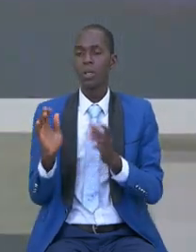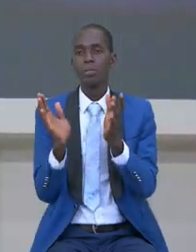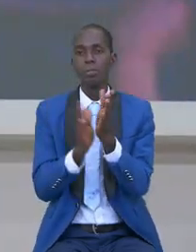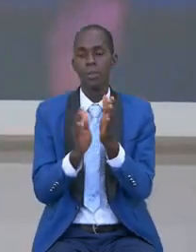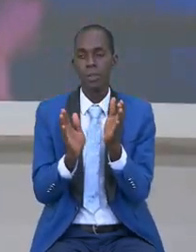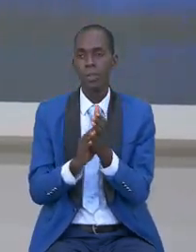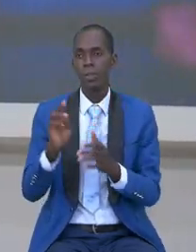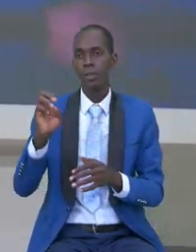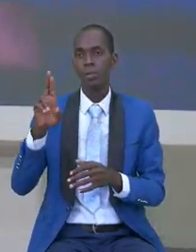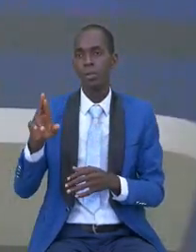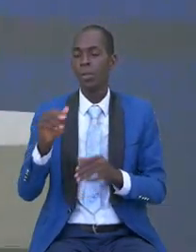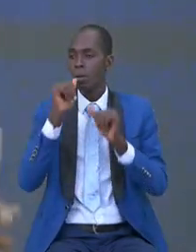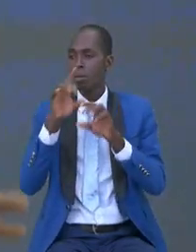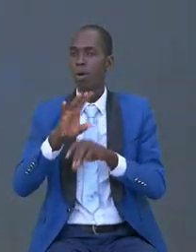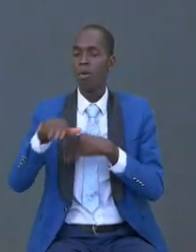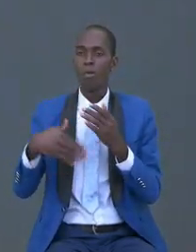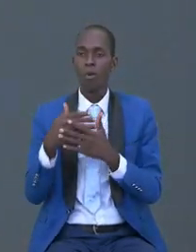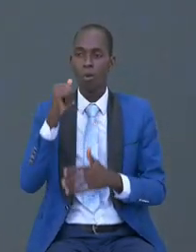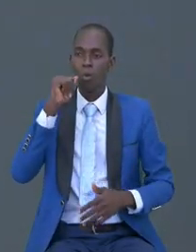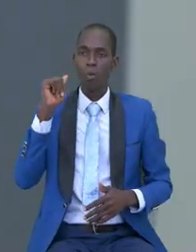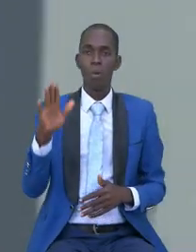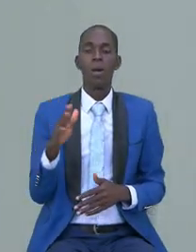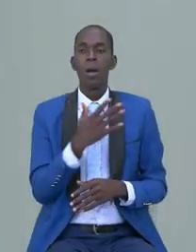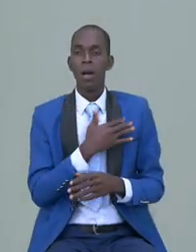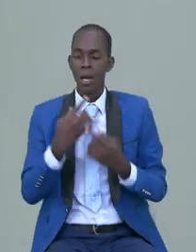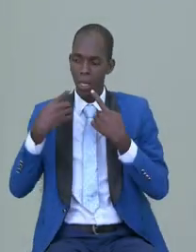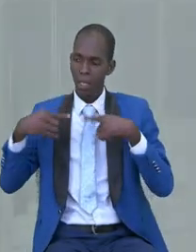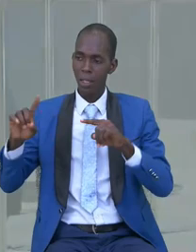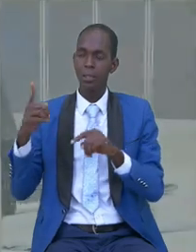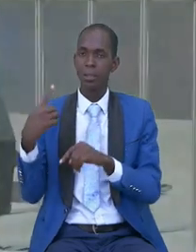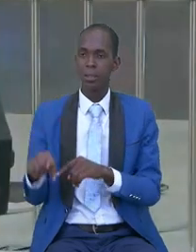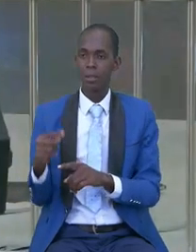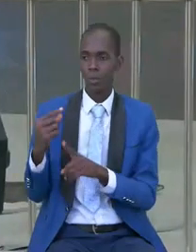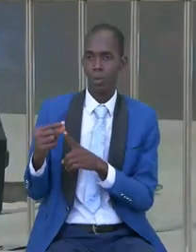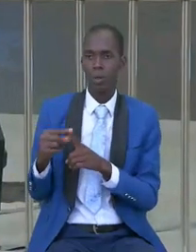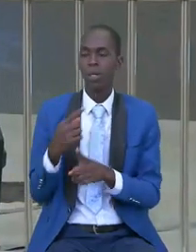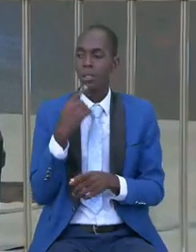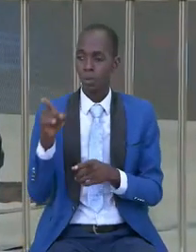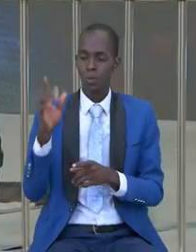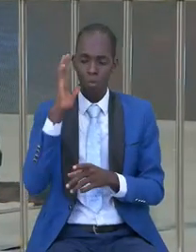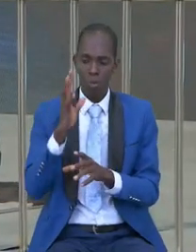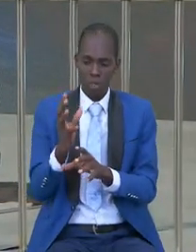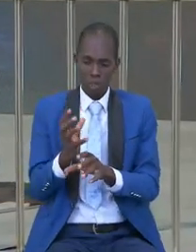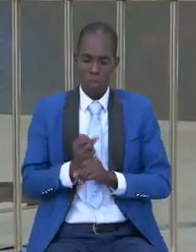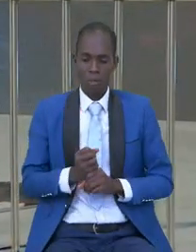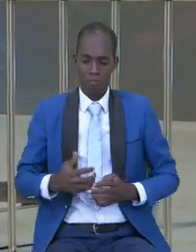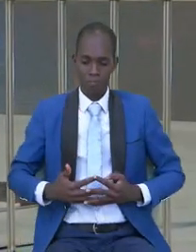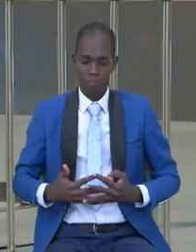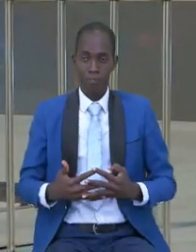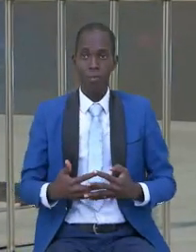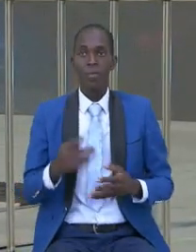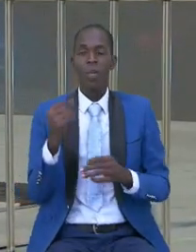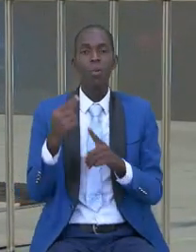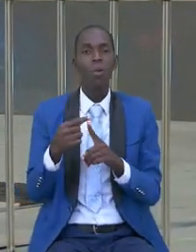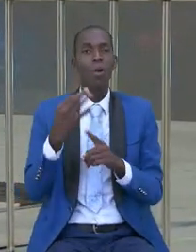women. And then he declared the message, you will conceive in thy womb. The word of Isaiah